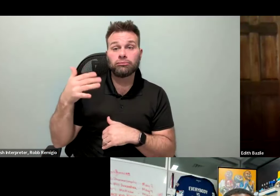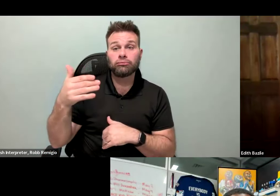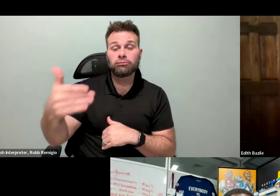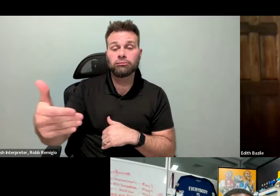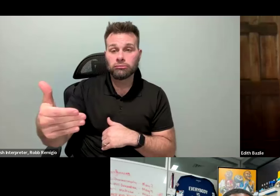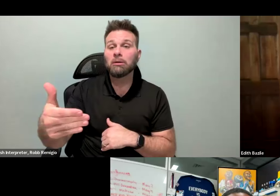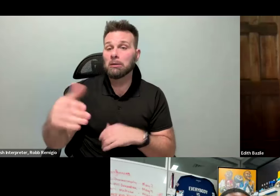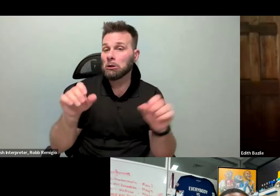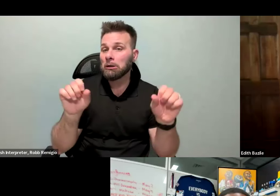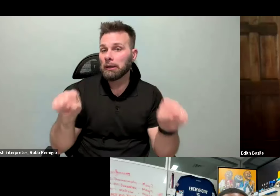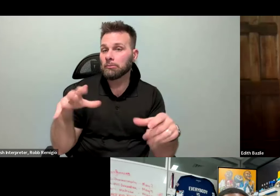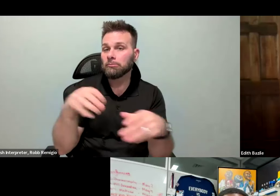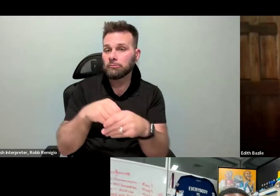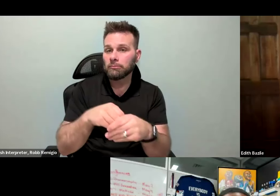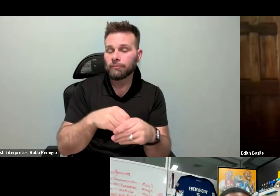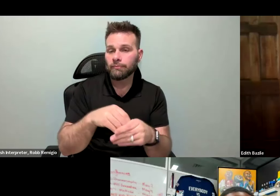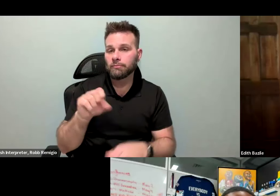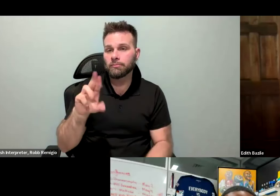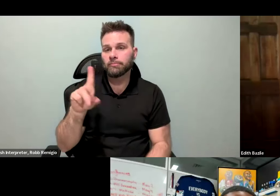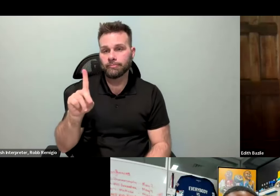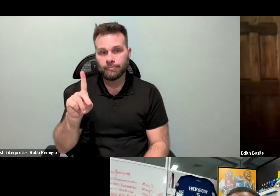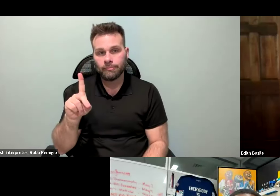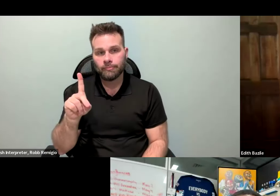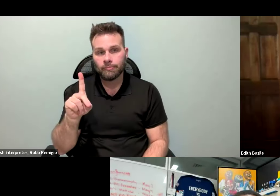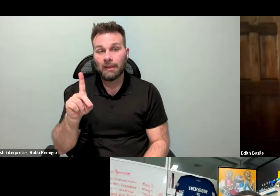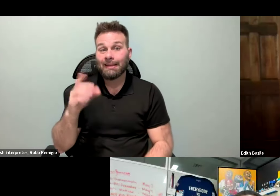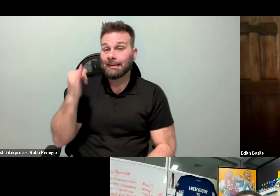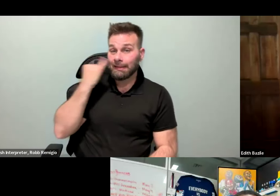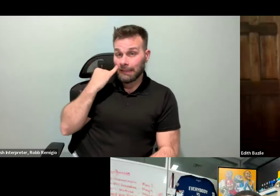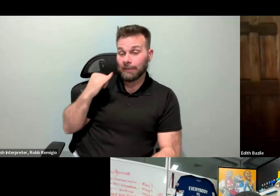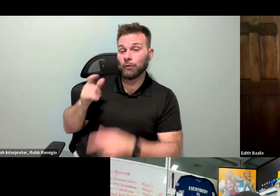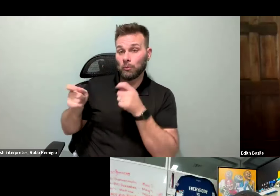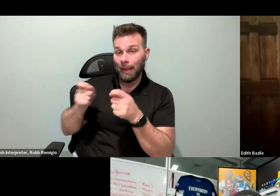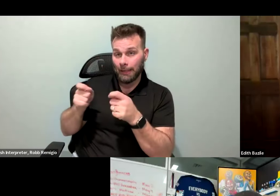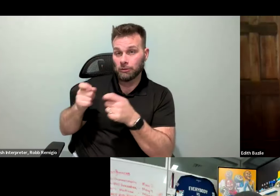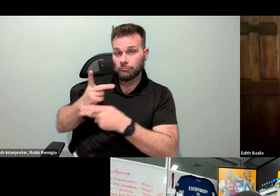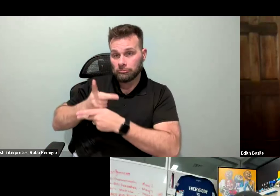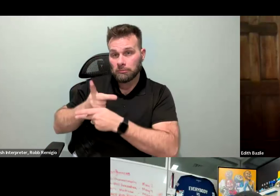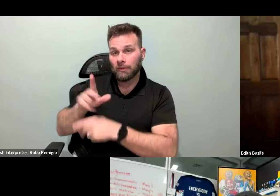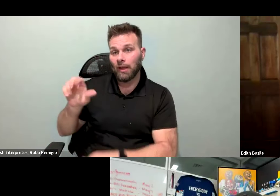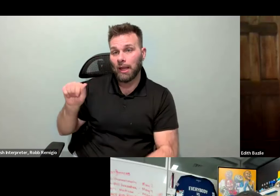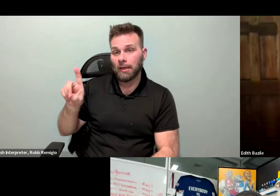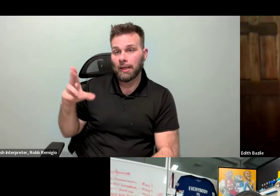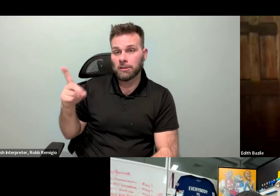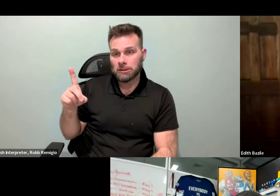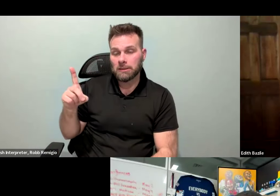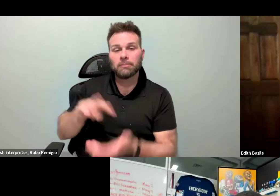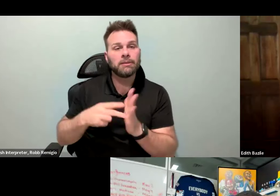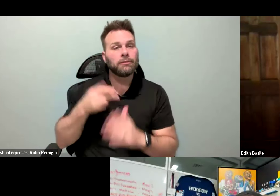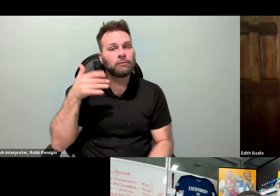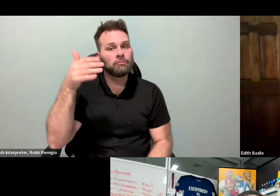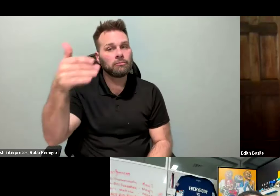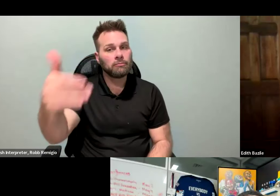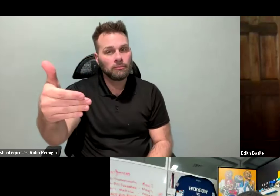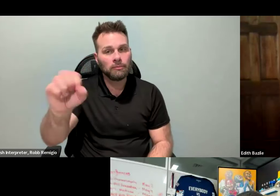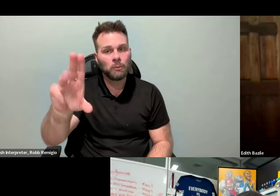managing ADHD appropriately decreases risk for substance use disorder. There's significant pros to